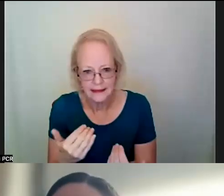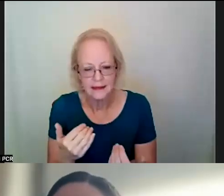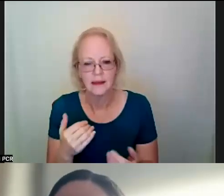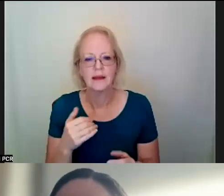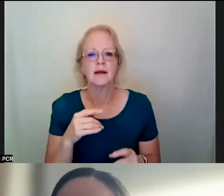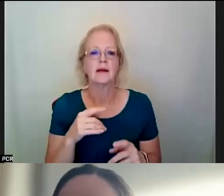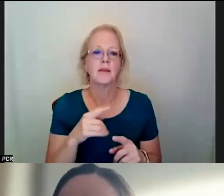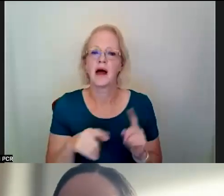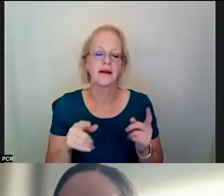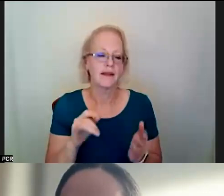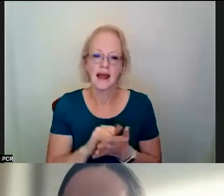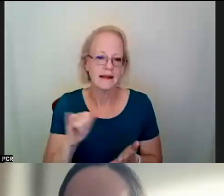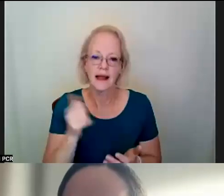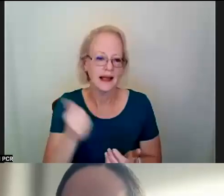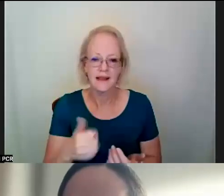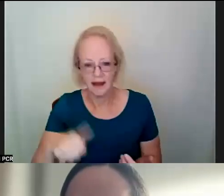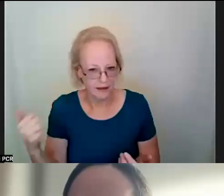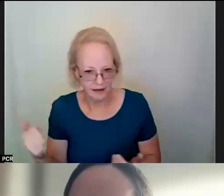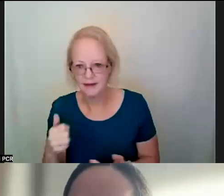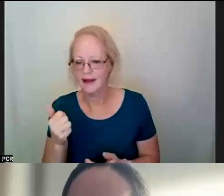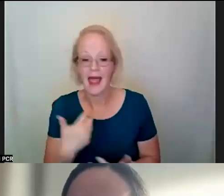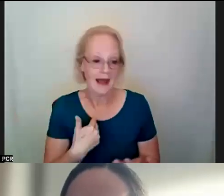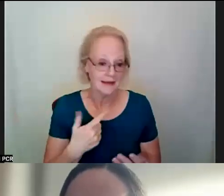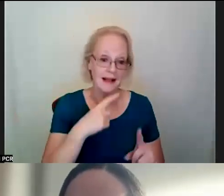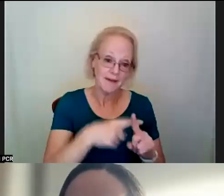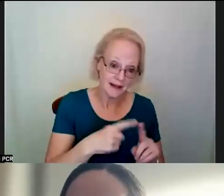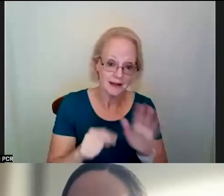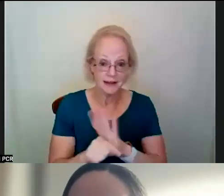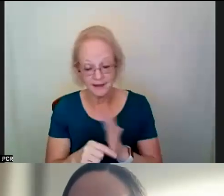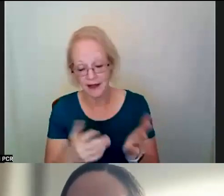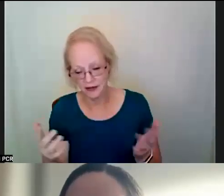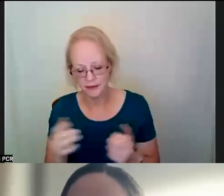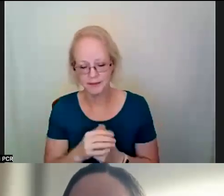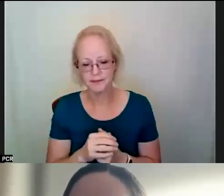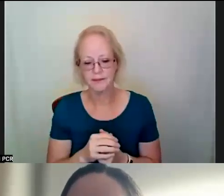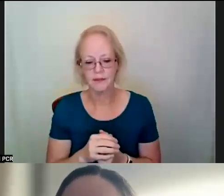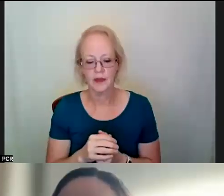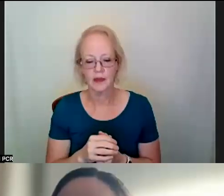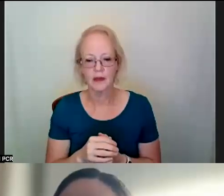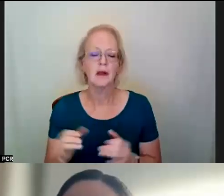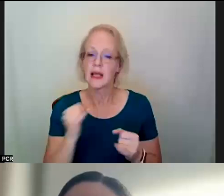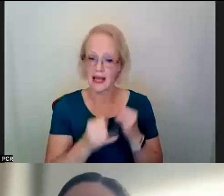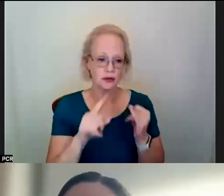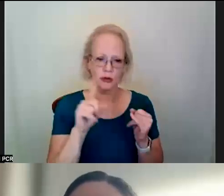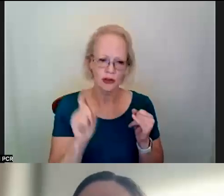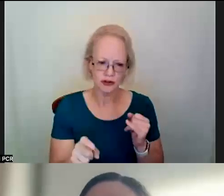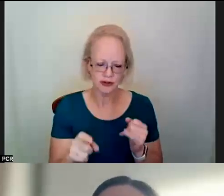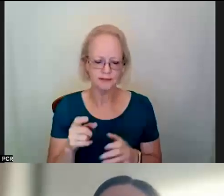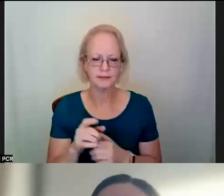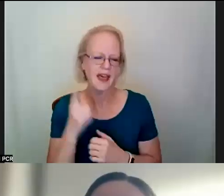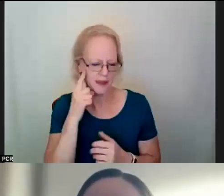again, like everything else, some advantages to this. The last question, it depends, possibly the last question